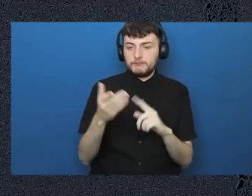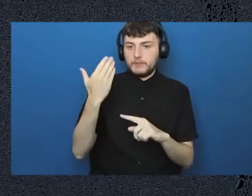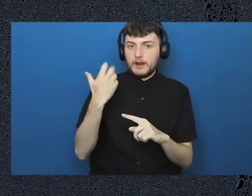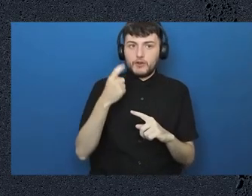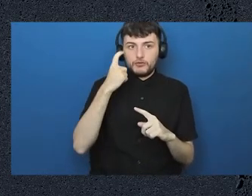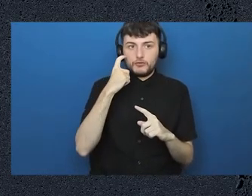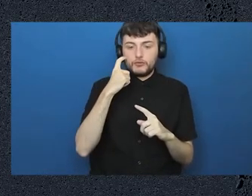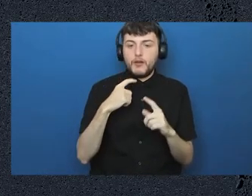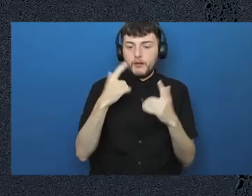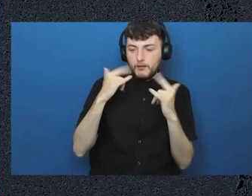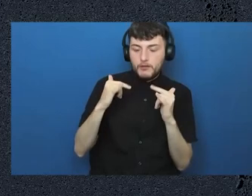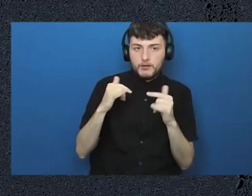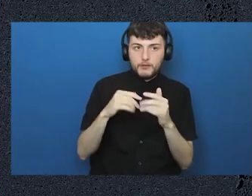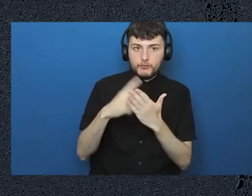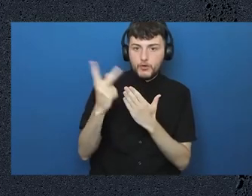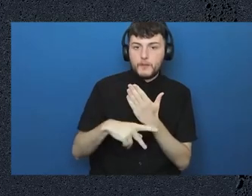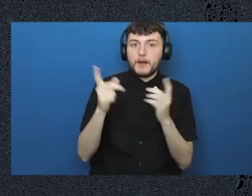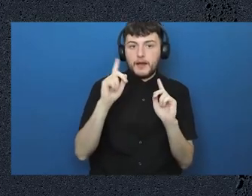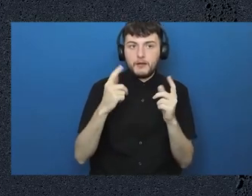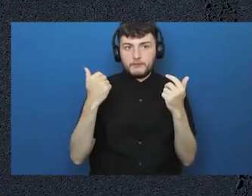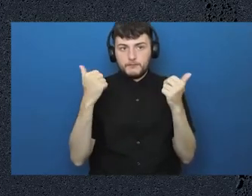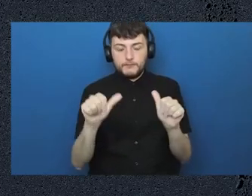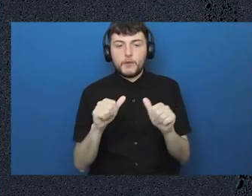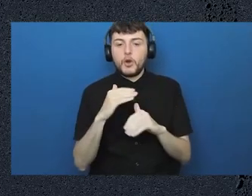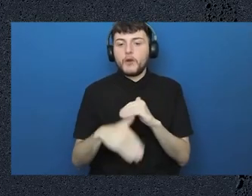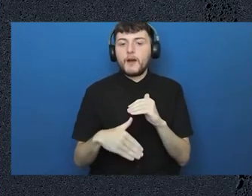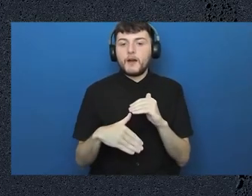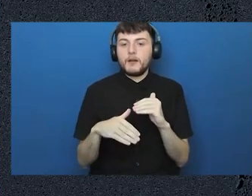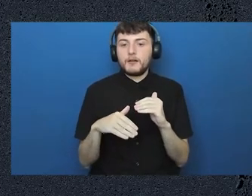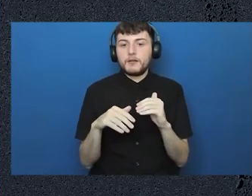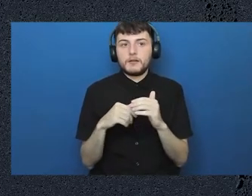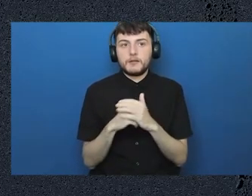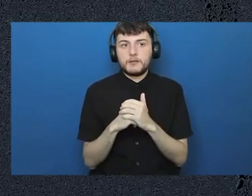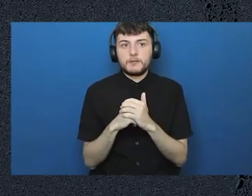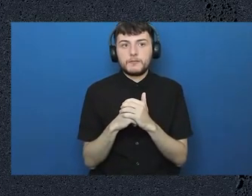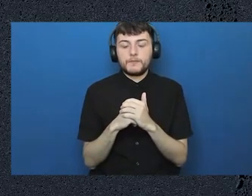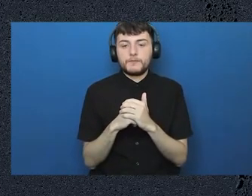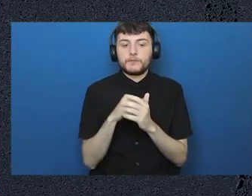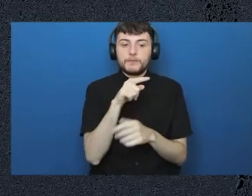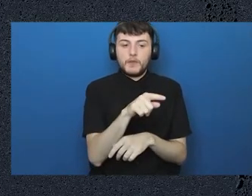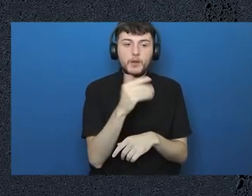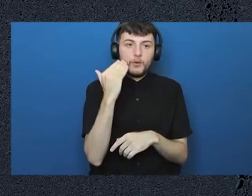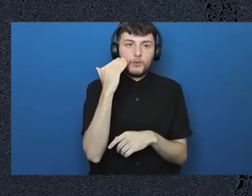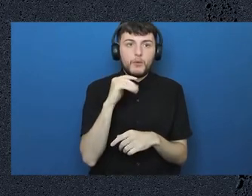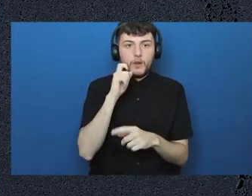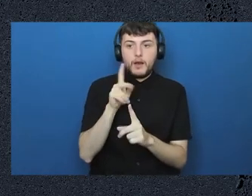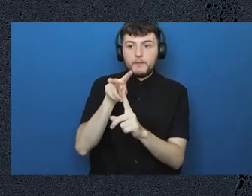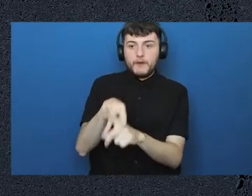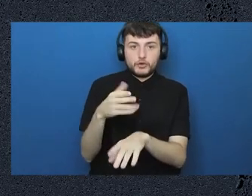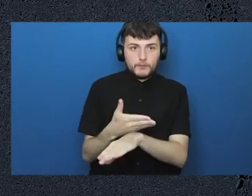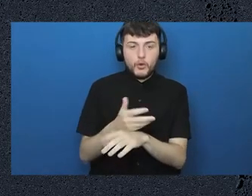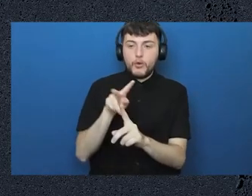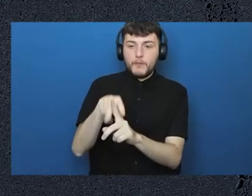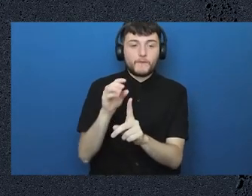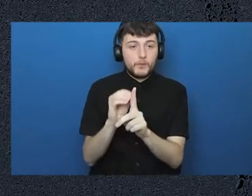opportunity. And it's basically the situation of where you apply for a job, you apply for promotion, you're kind of treated as the same as